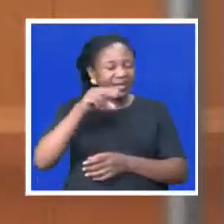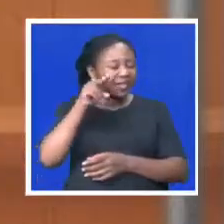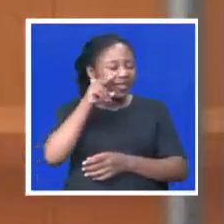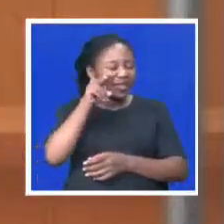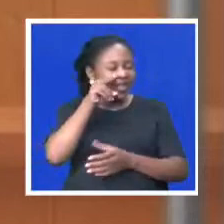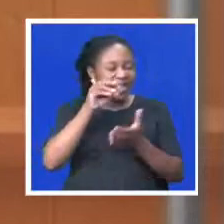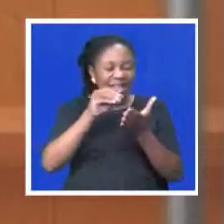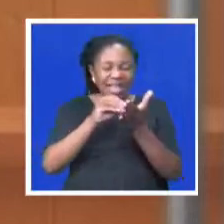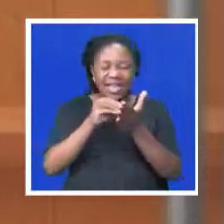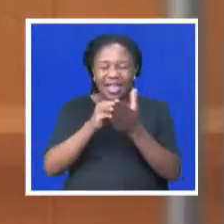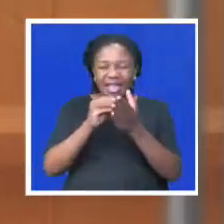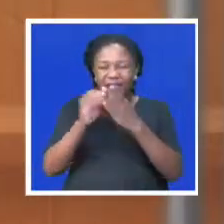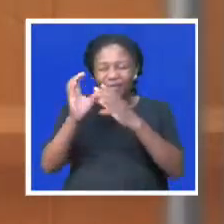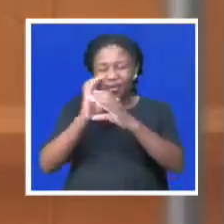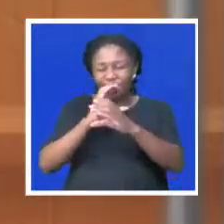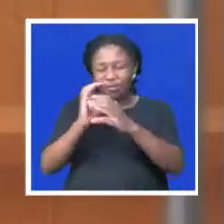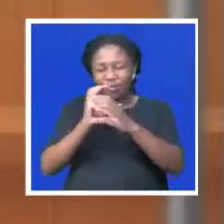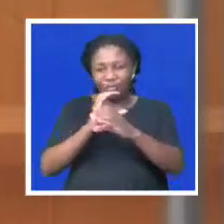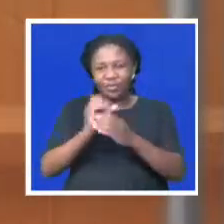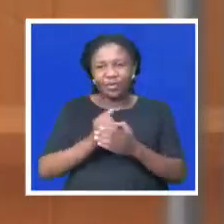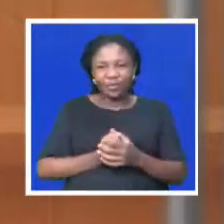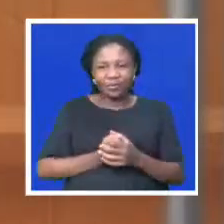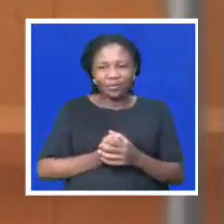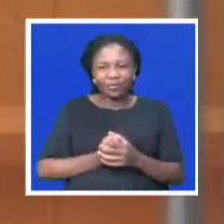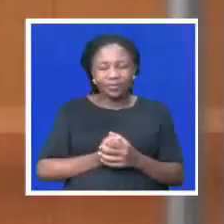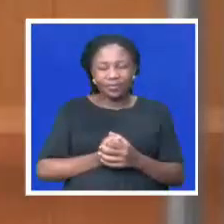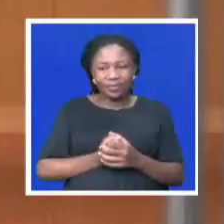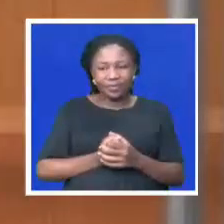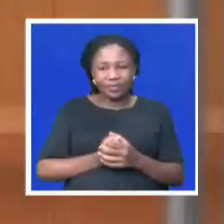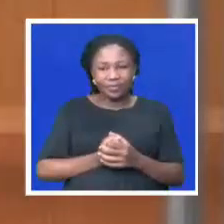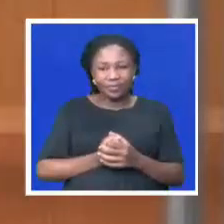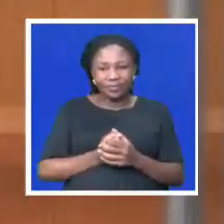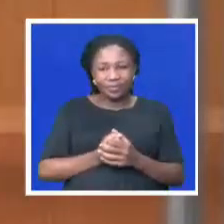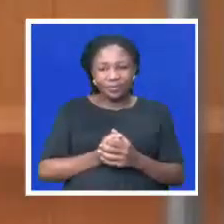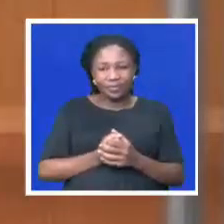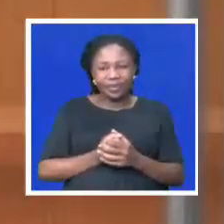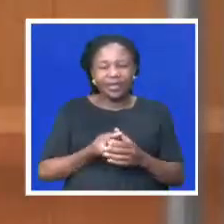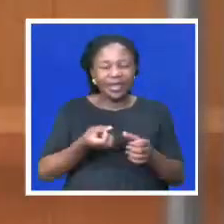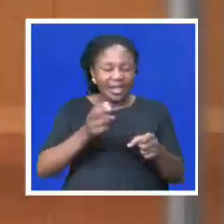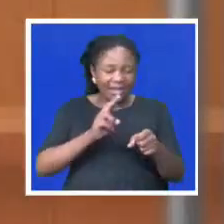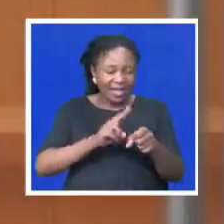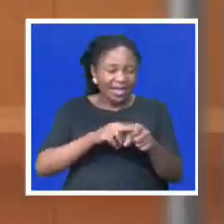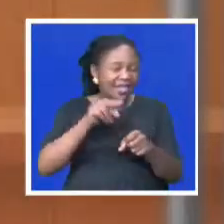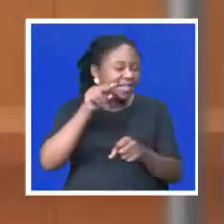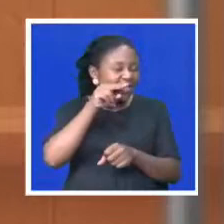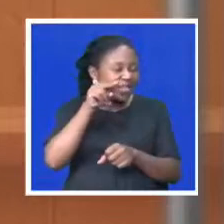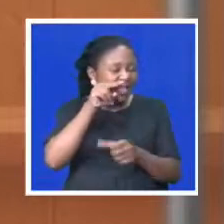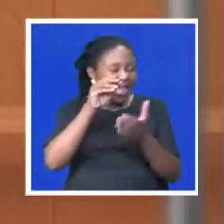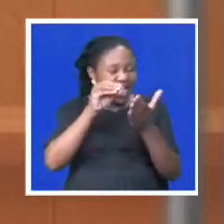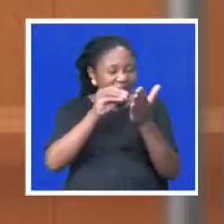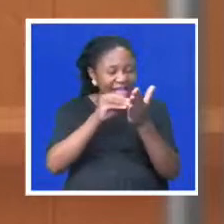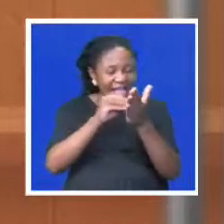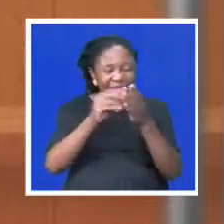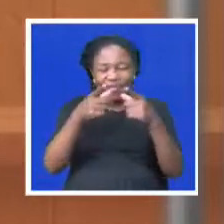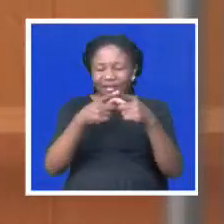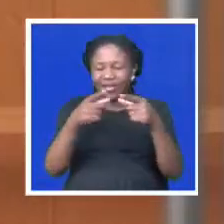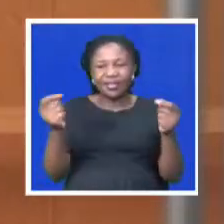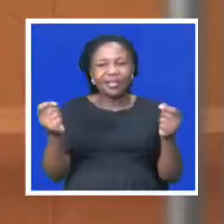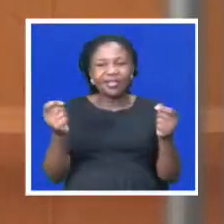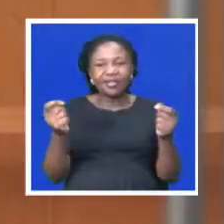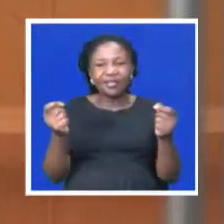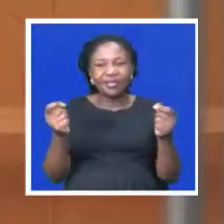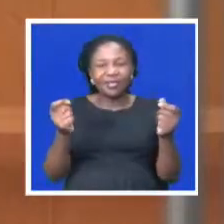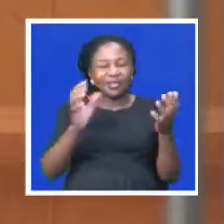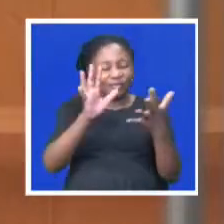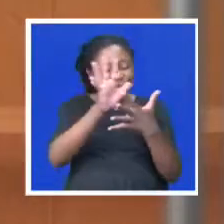dialogue with each other, dear learner. Another thing, dear learner, there should be an ending. Every story has an ending. Either it's